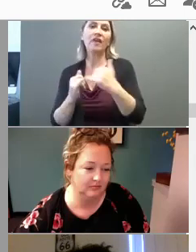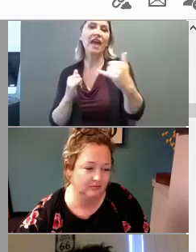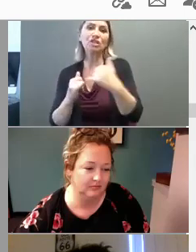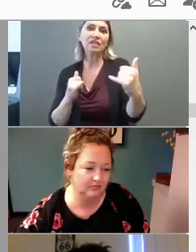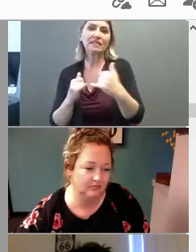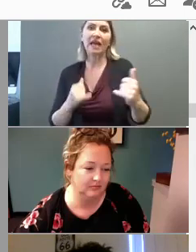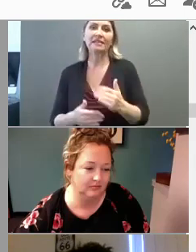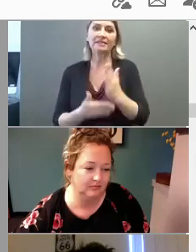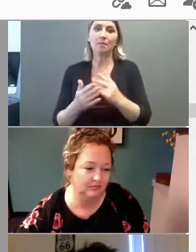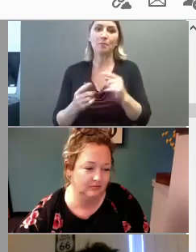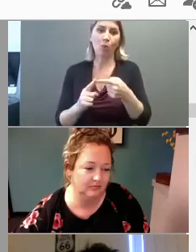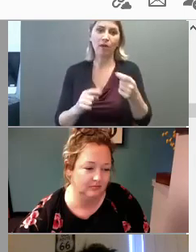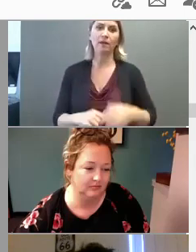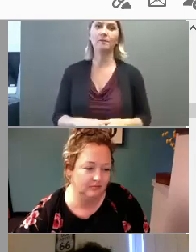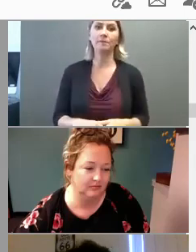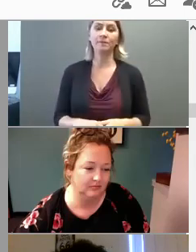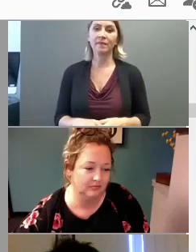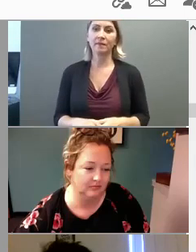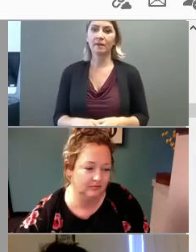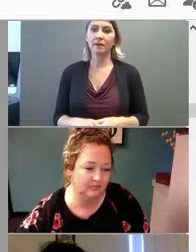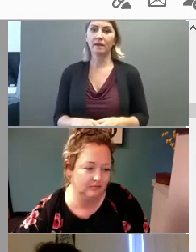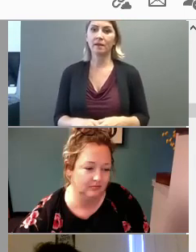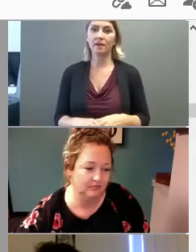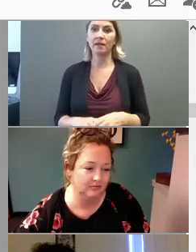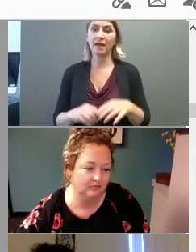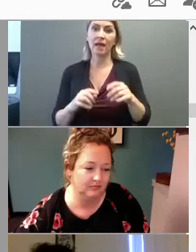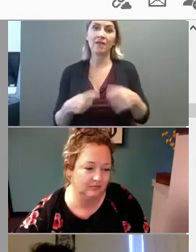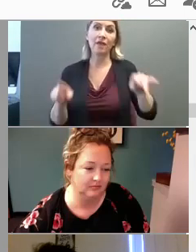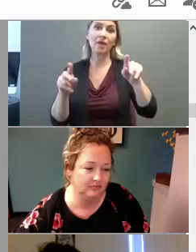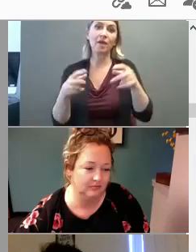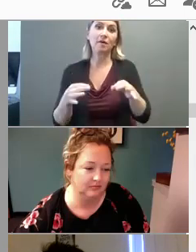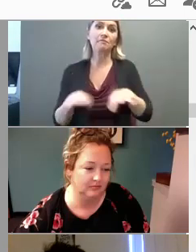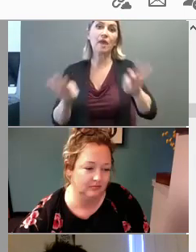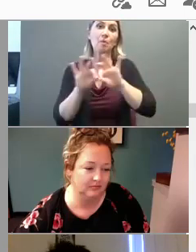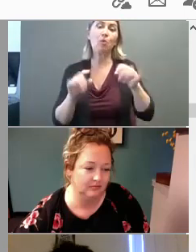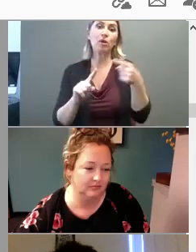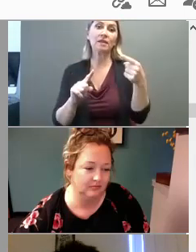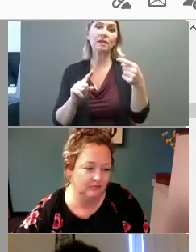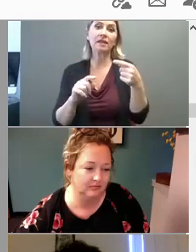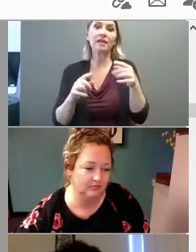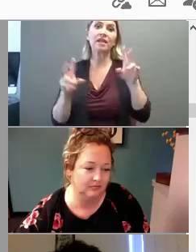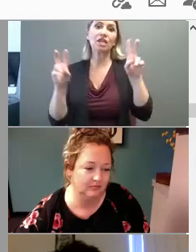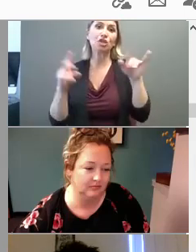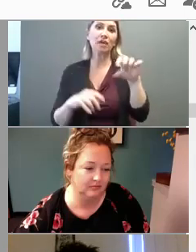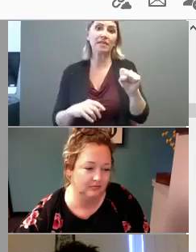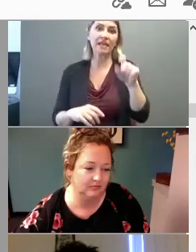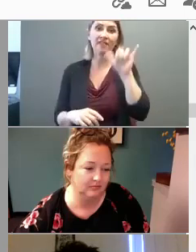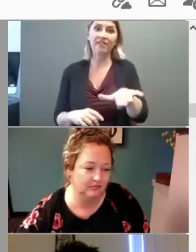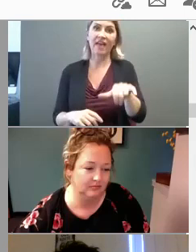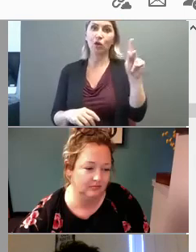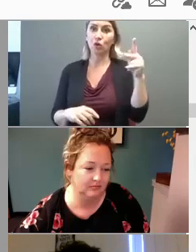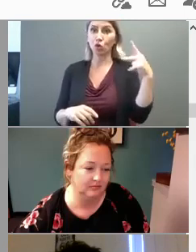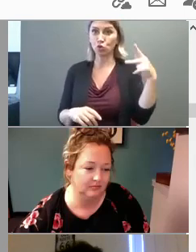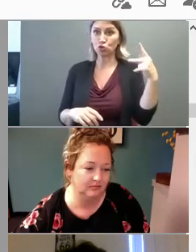some ascending order. The fact or the main issue comes in case of Kruskal's algorithm is it also needs to check